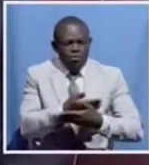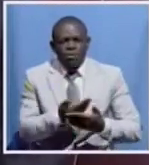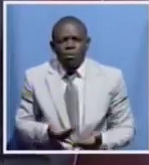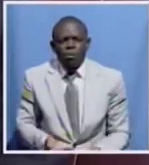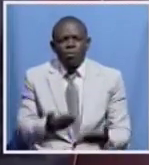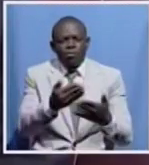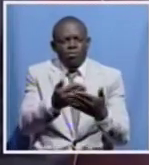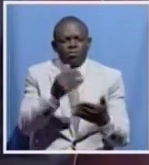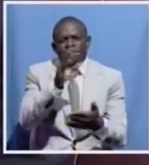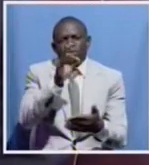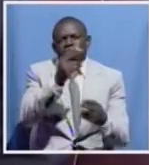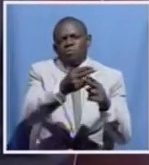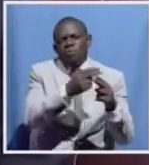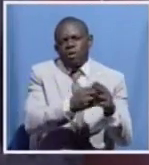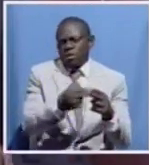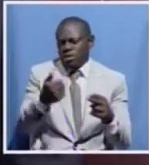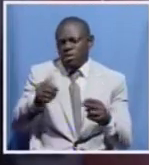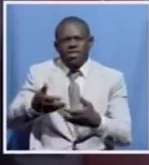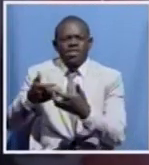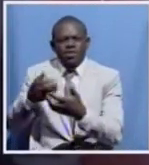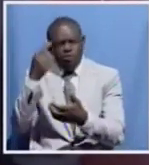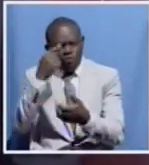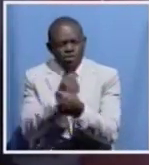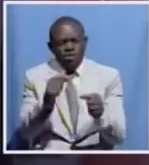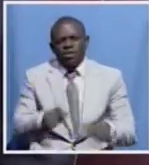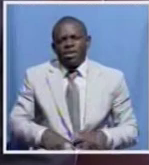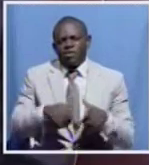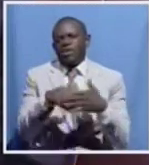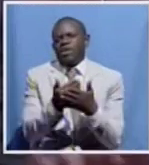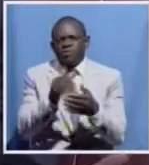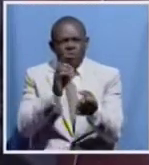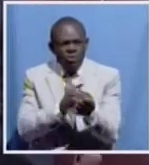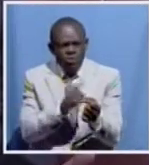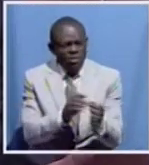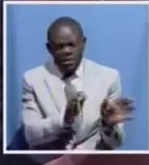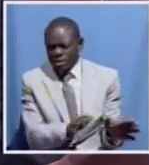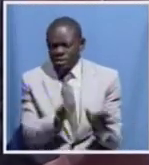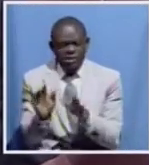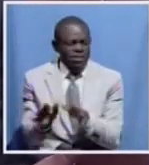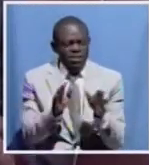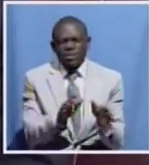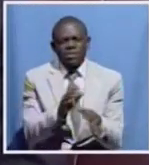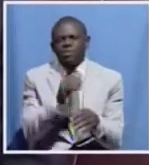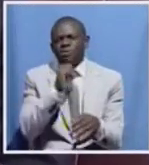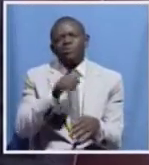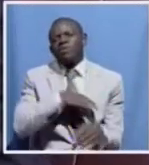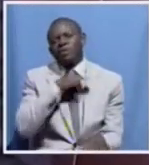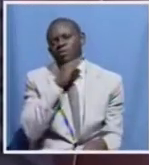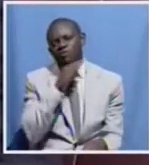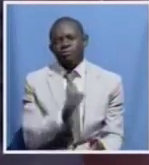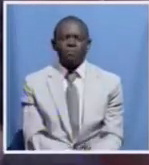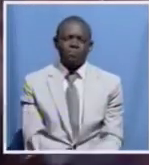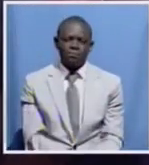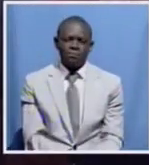life to save these babies are under pressure because they cannot do what these machines do. We found that, for